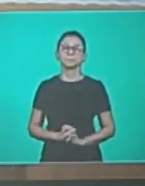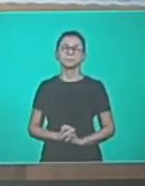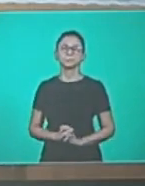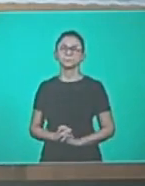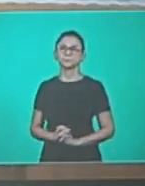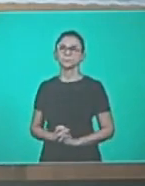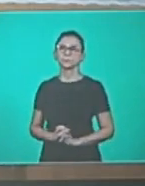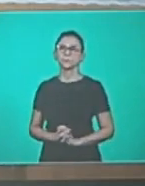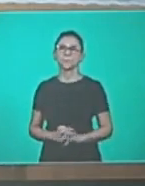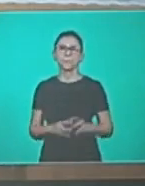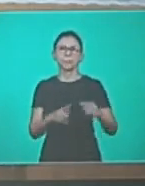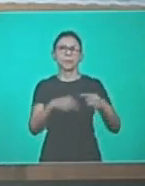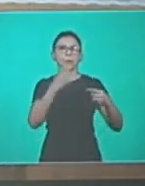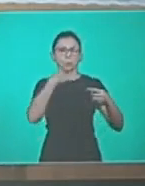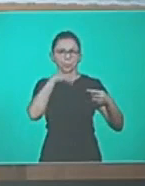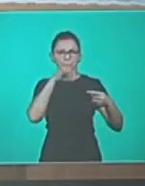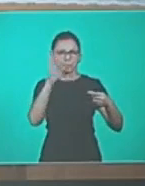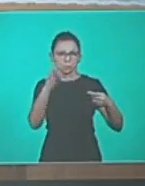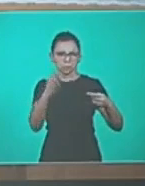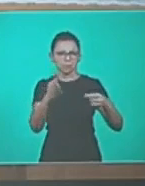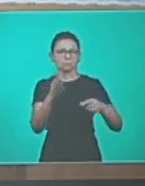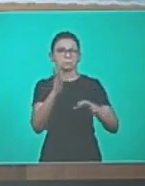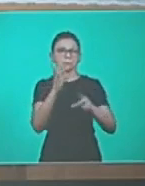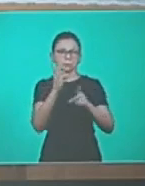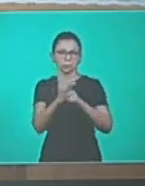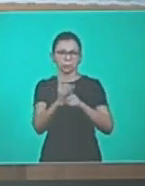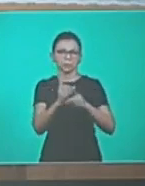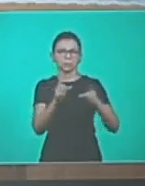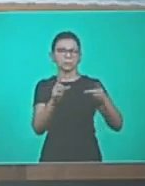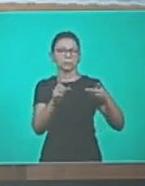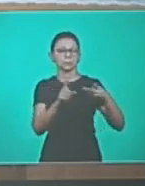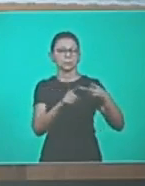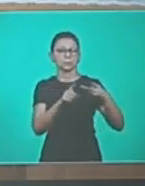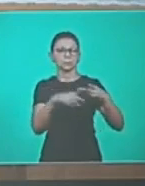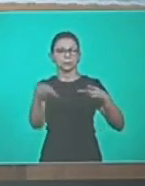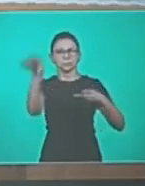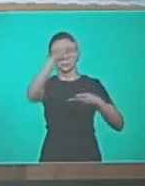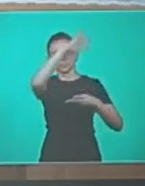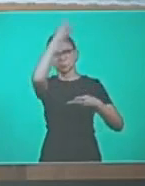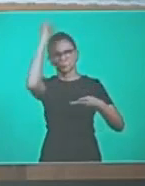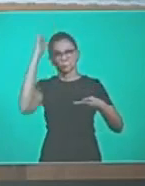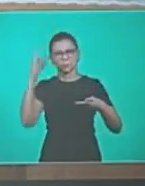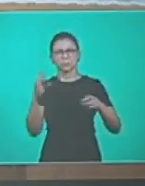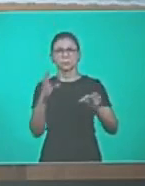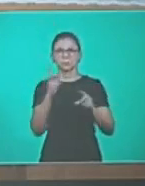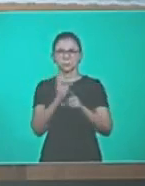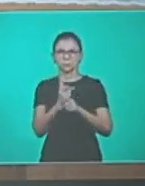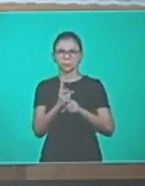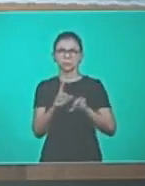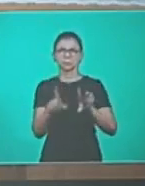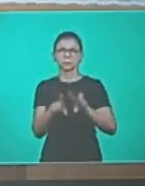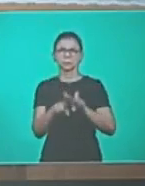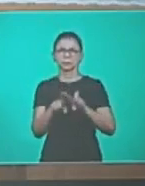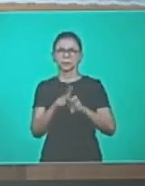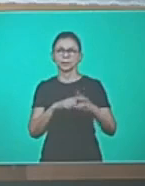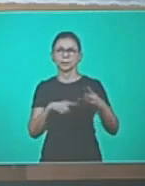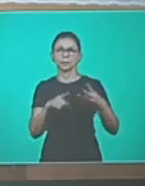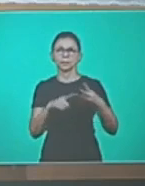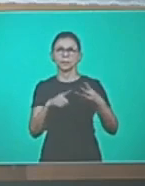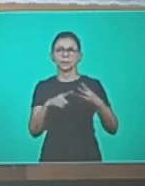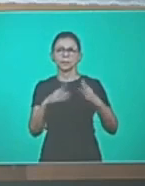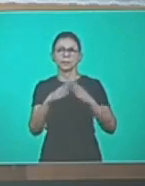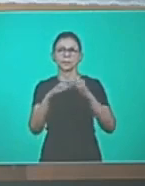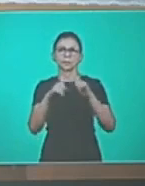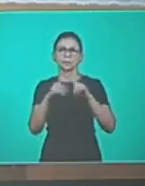find the figure of the sun. So you identify the Father, the Holy Spirit,